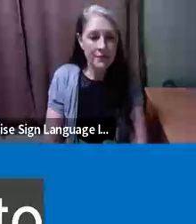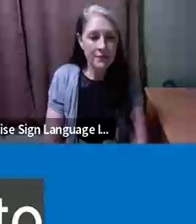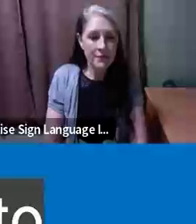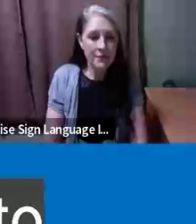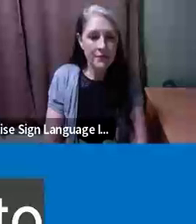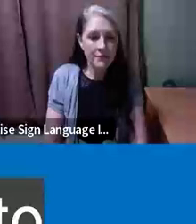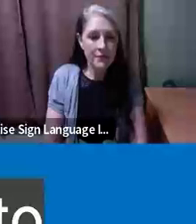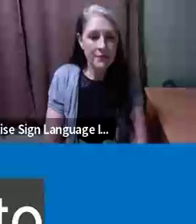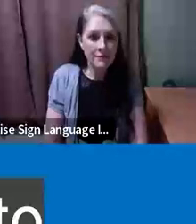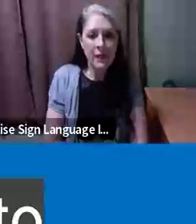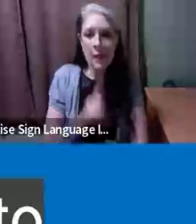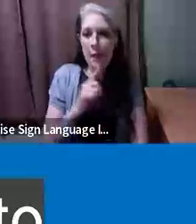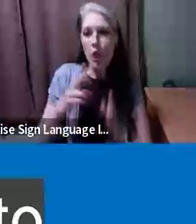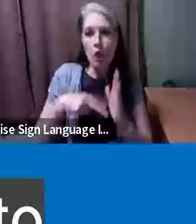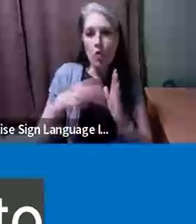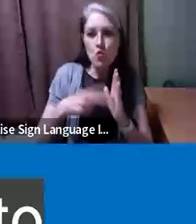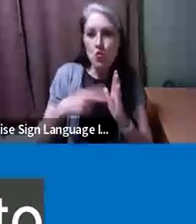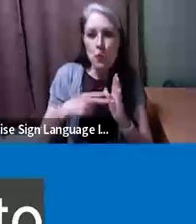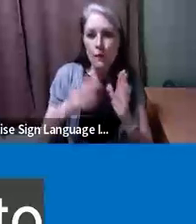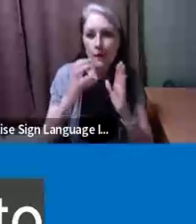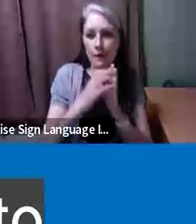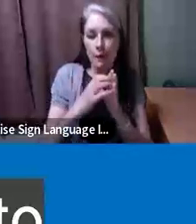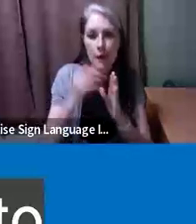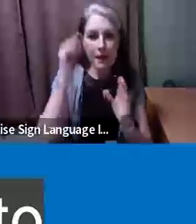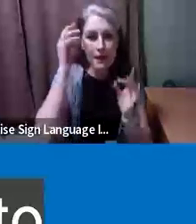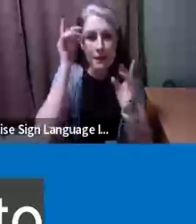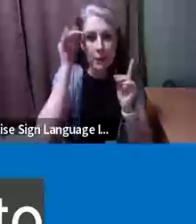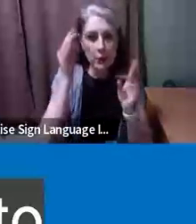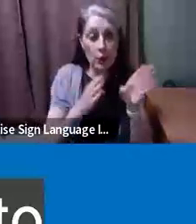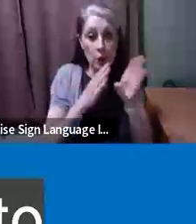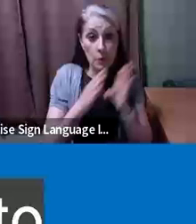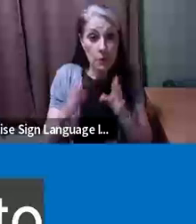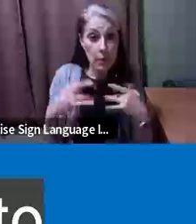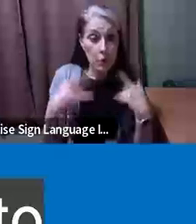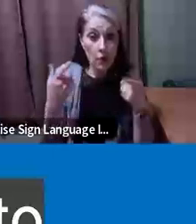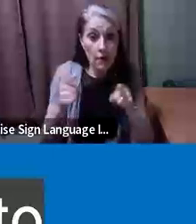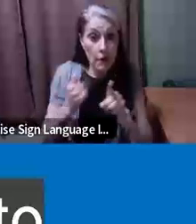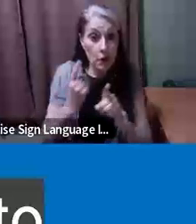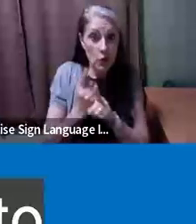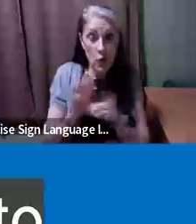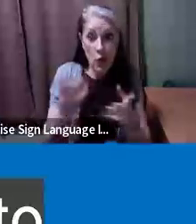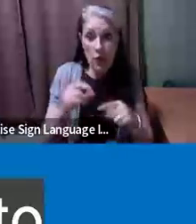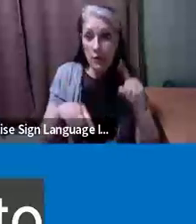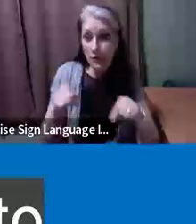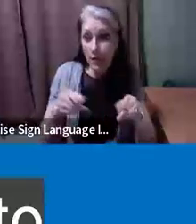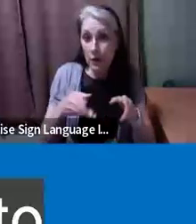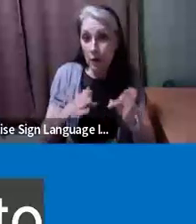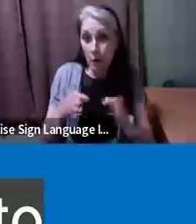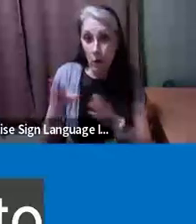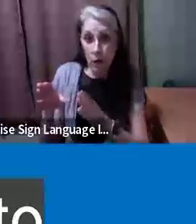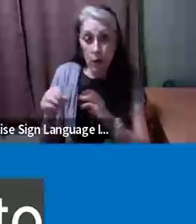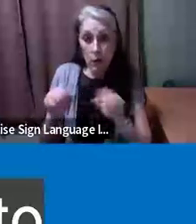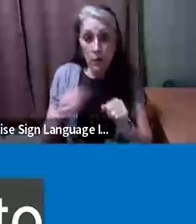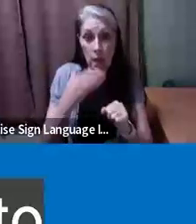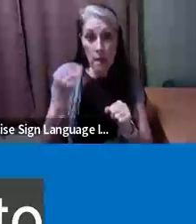So I'm not going to read this out, but I think a consideration as you're planning your events, right, is what are the various ways that you can